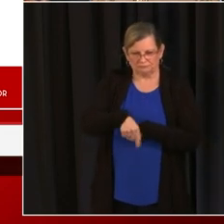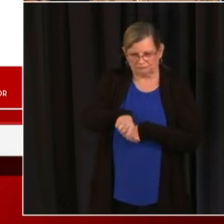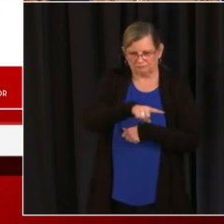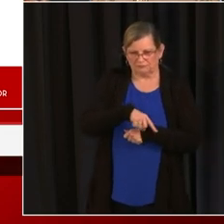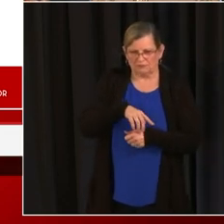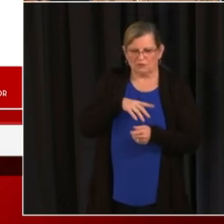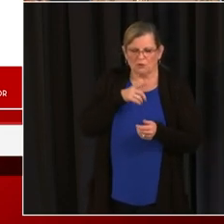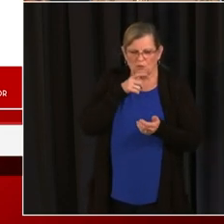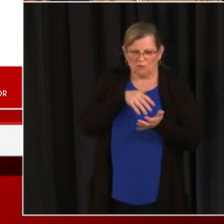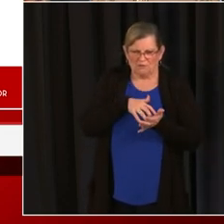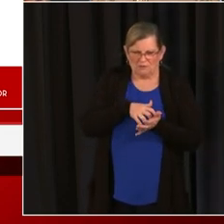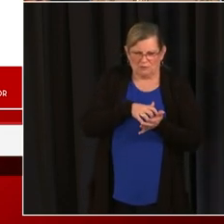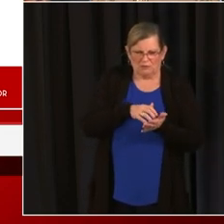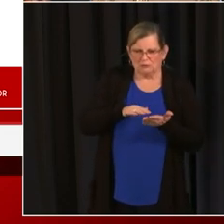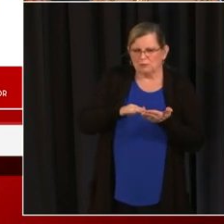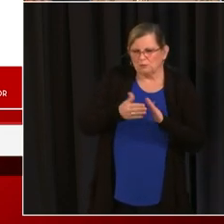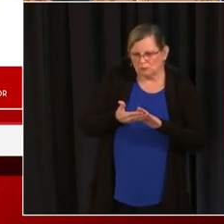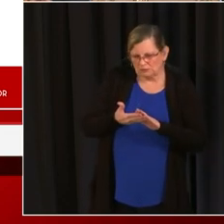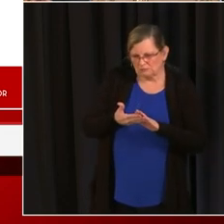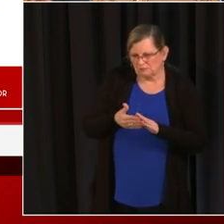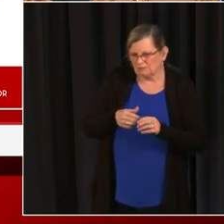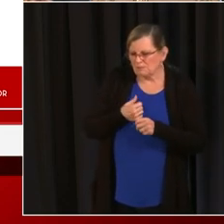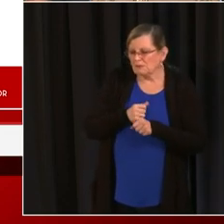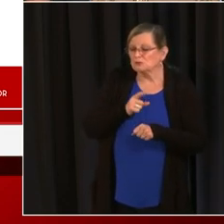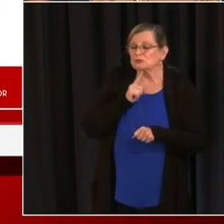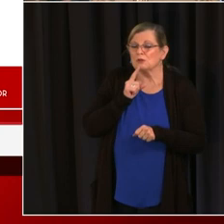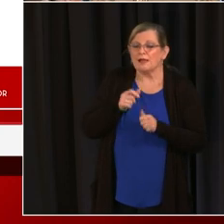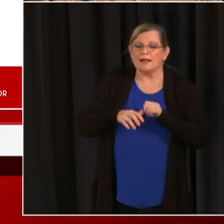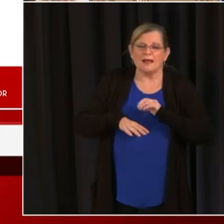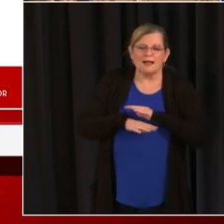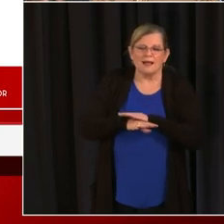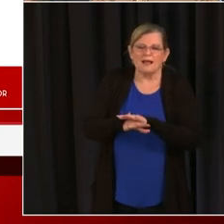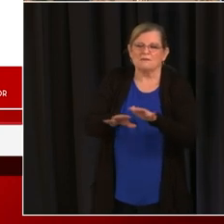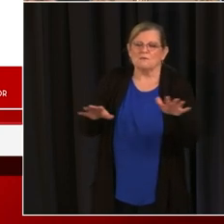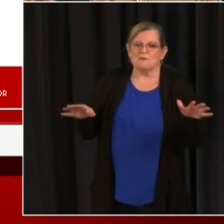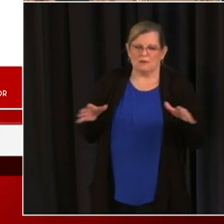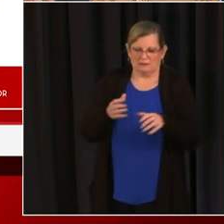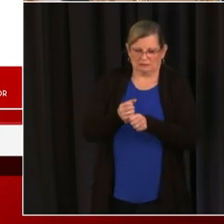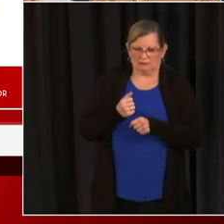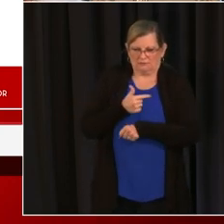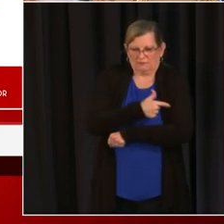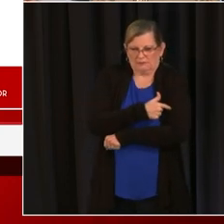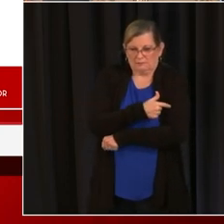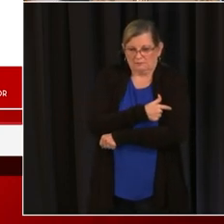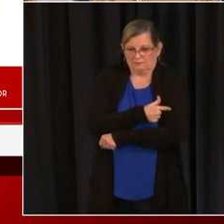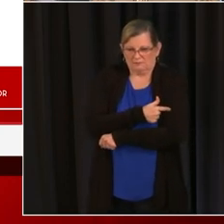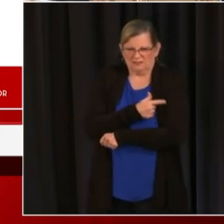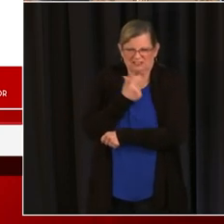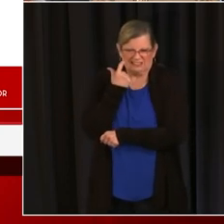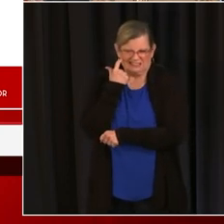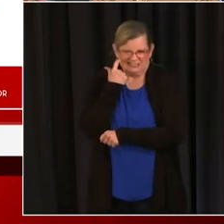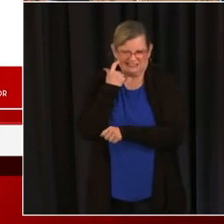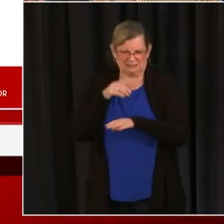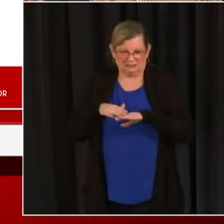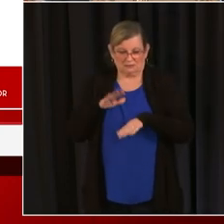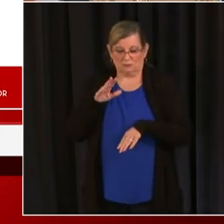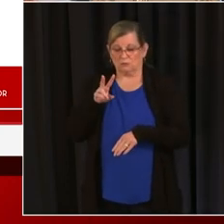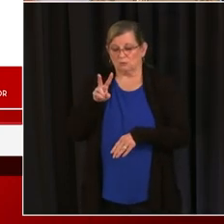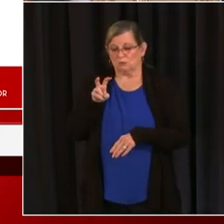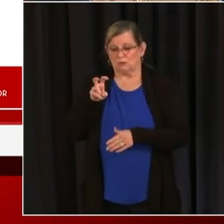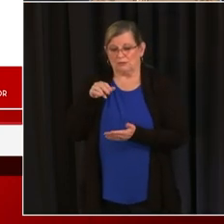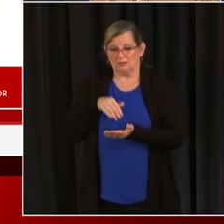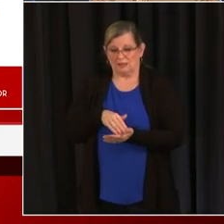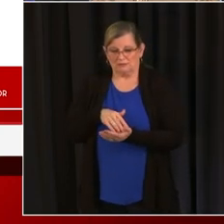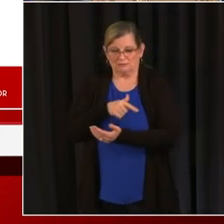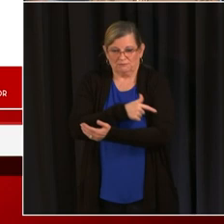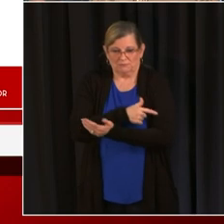communities. To make sure everyone in DC has access to the vaccine. To date, just over 2,000 people have